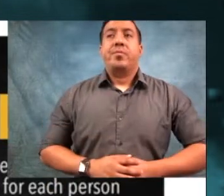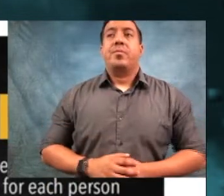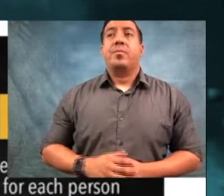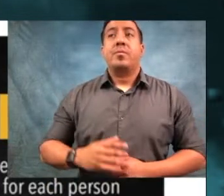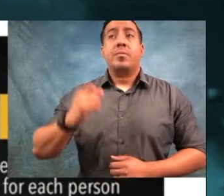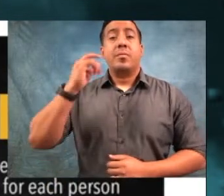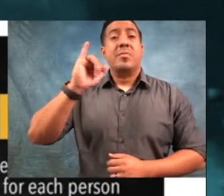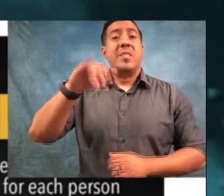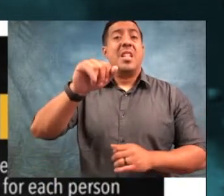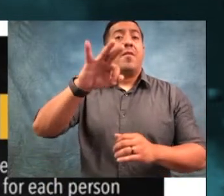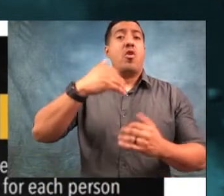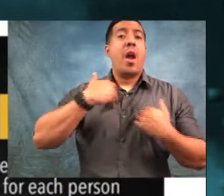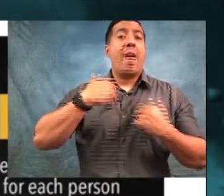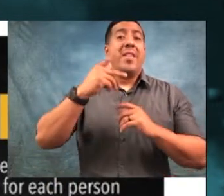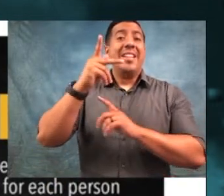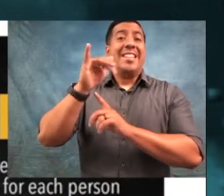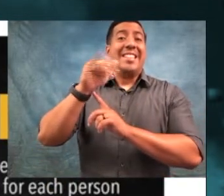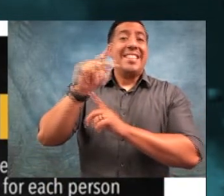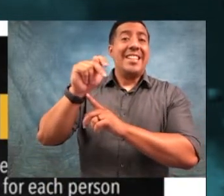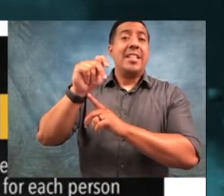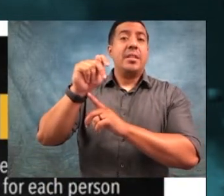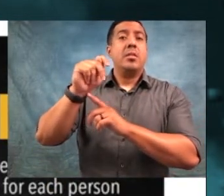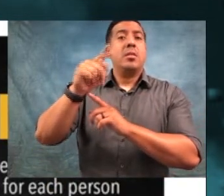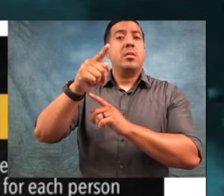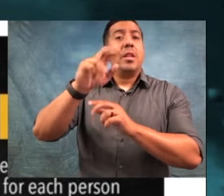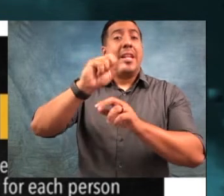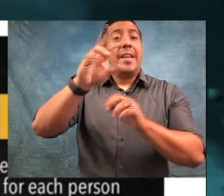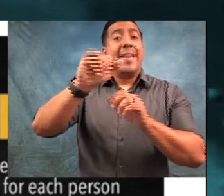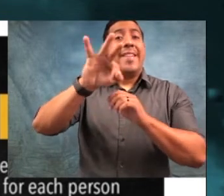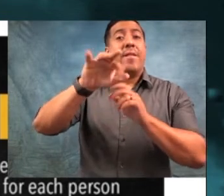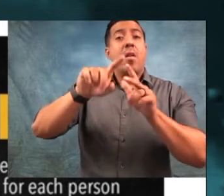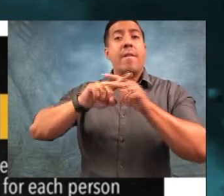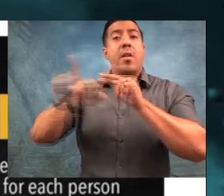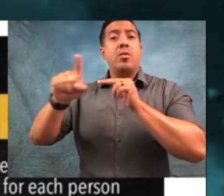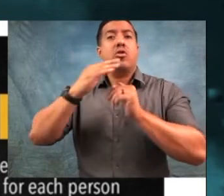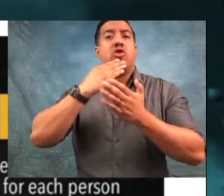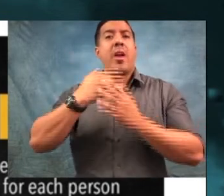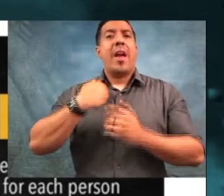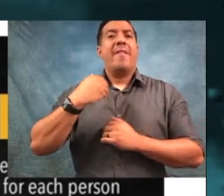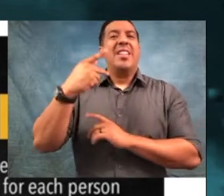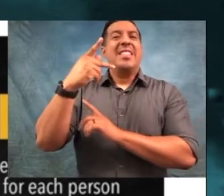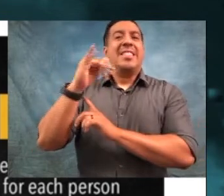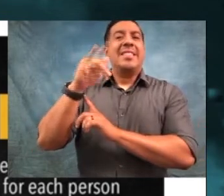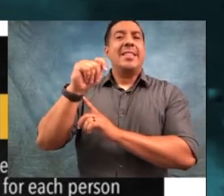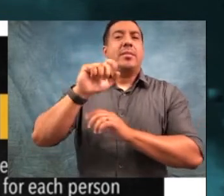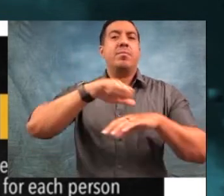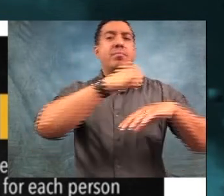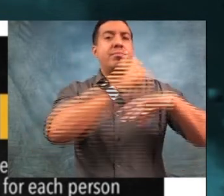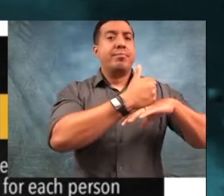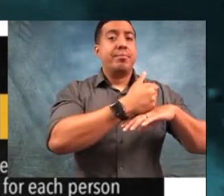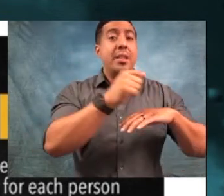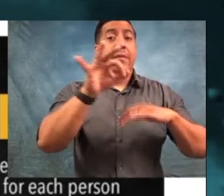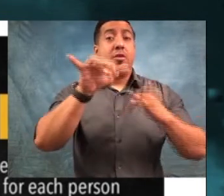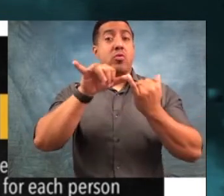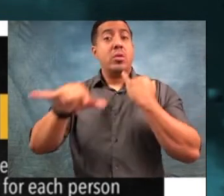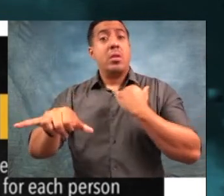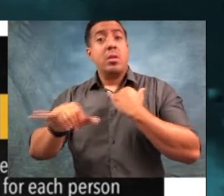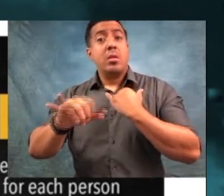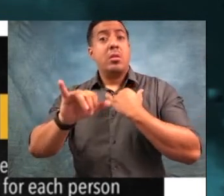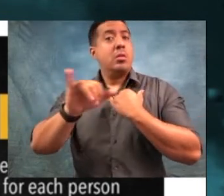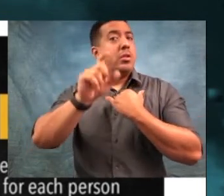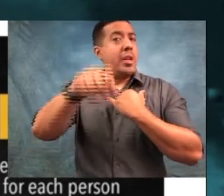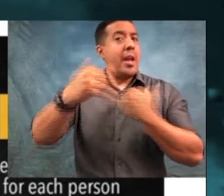So I mentioned earlier to have a go kit if you're evacuating. It's best to have a supply kit as